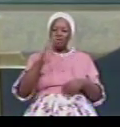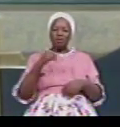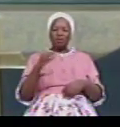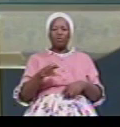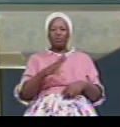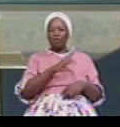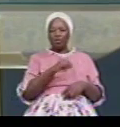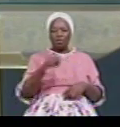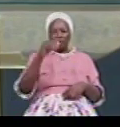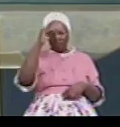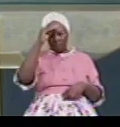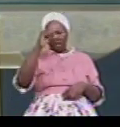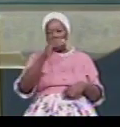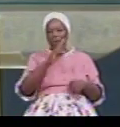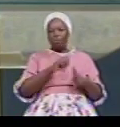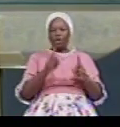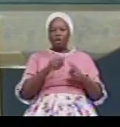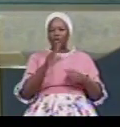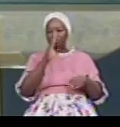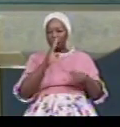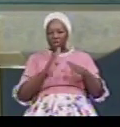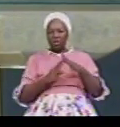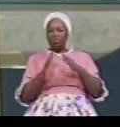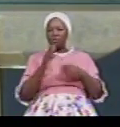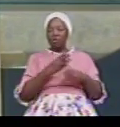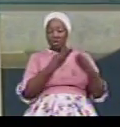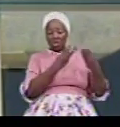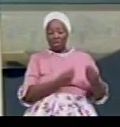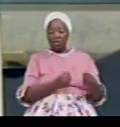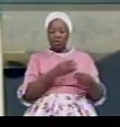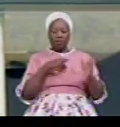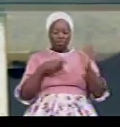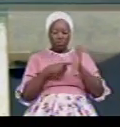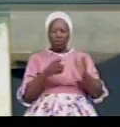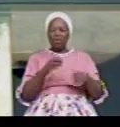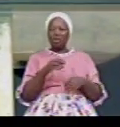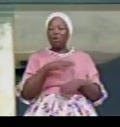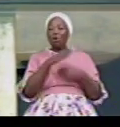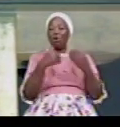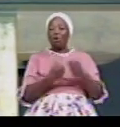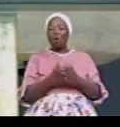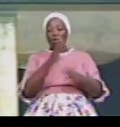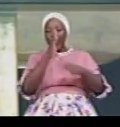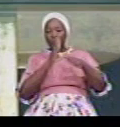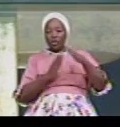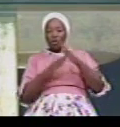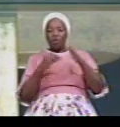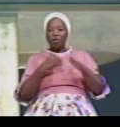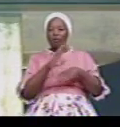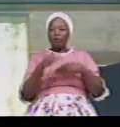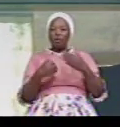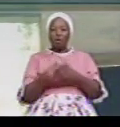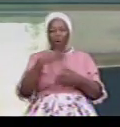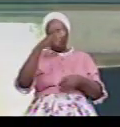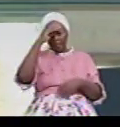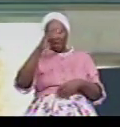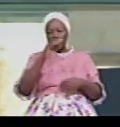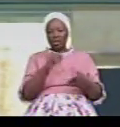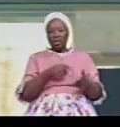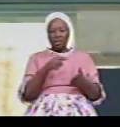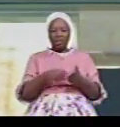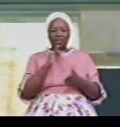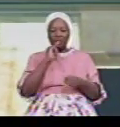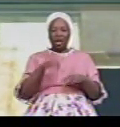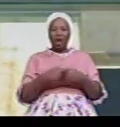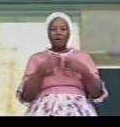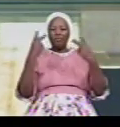but gentle, showing all meekness unto all men. This is how victory will